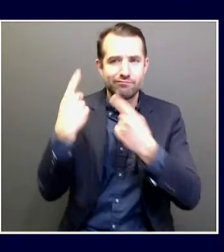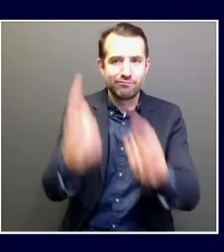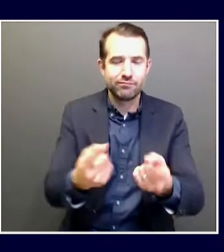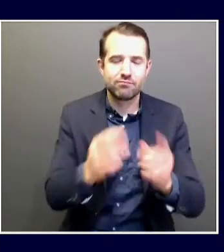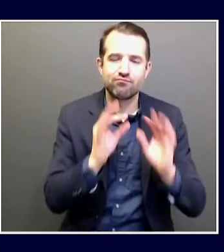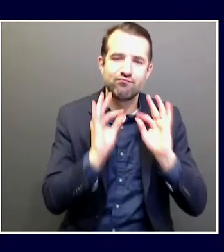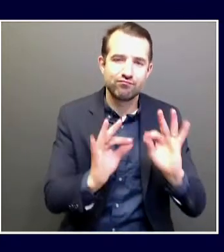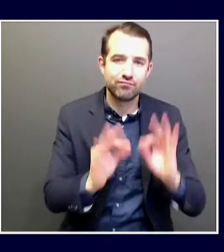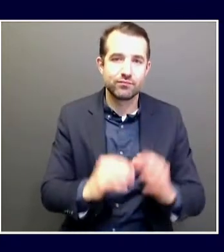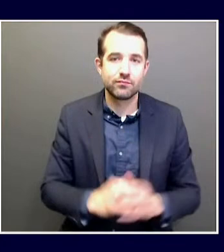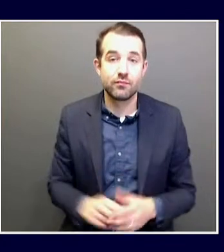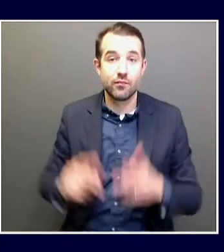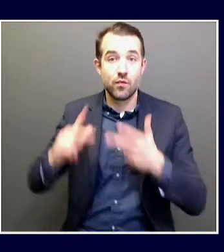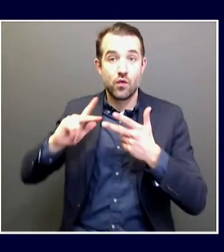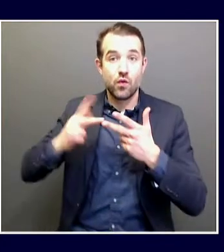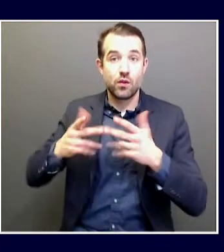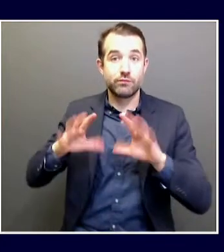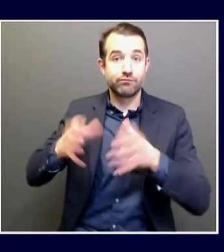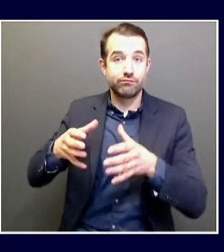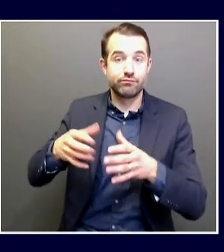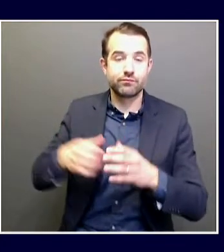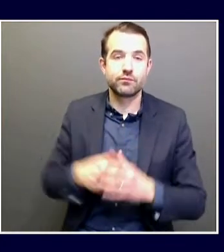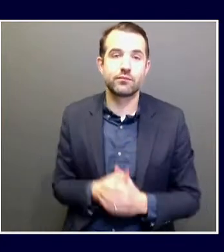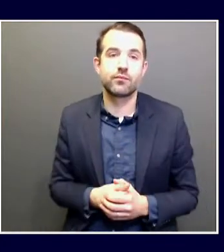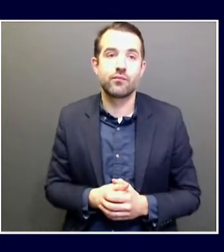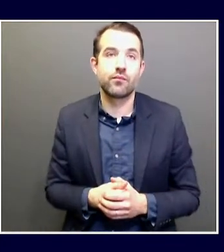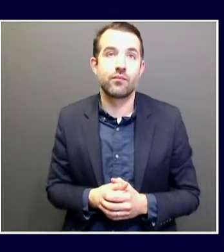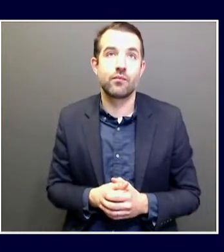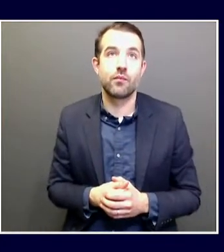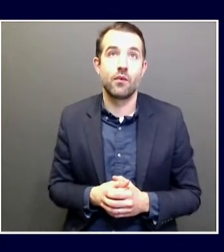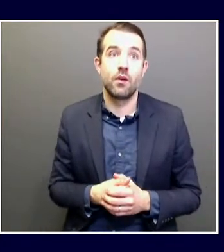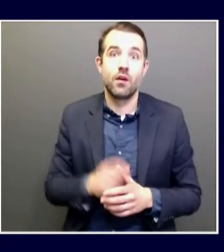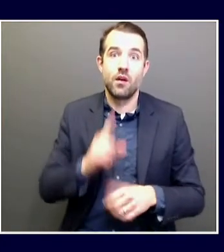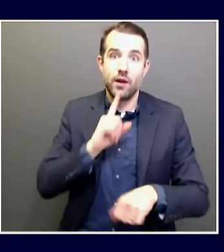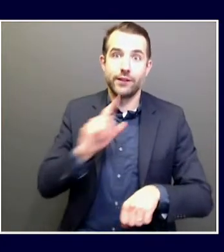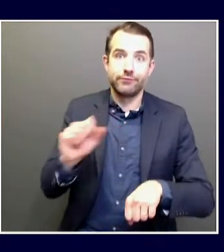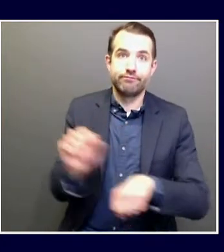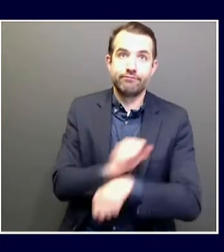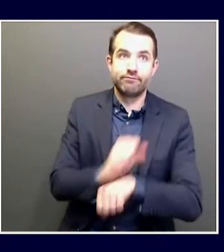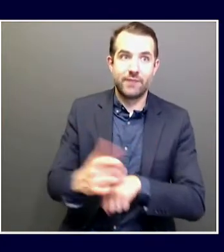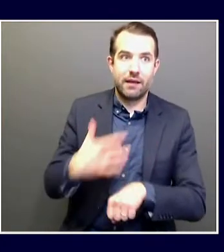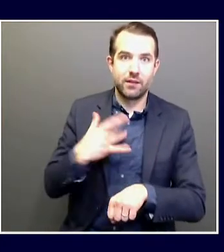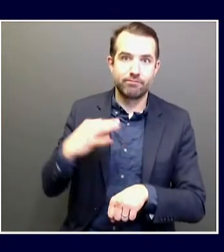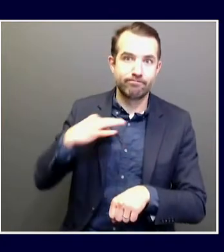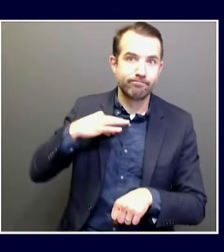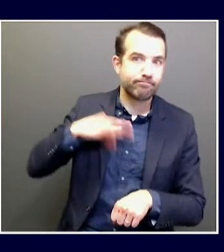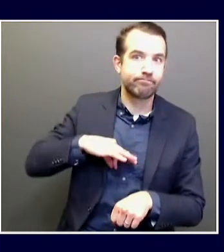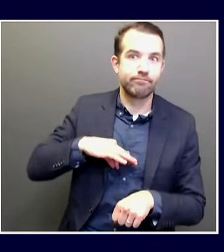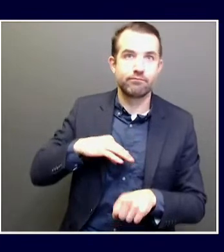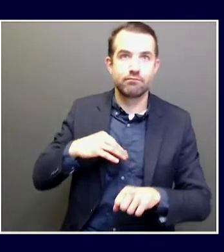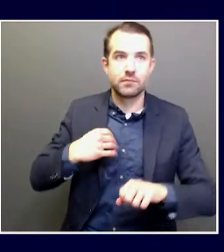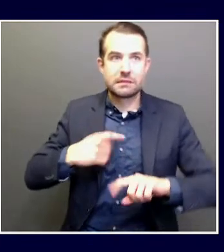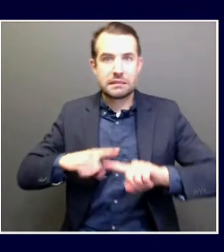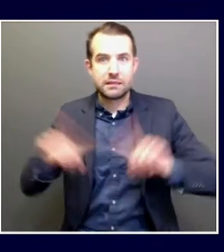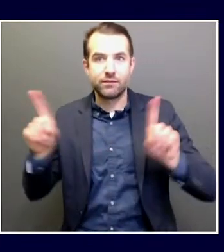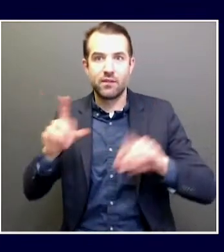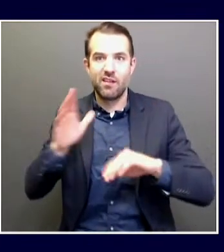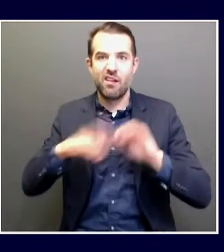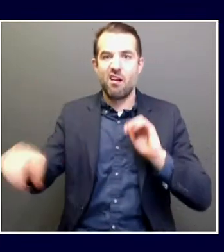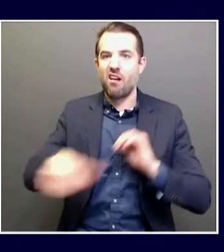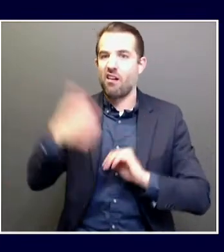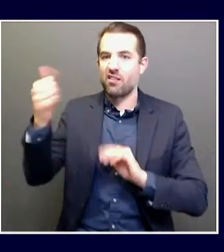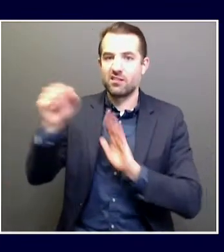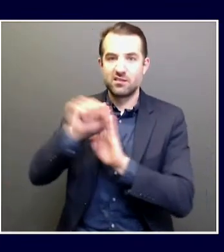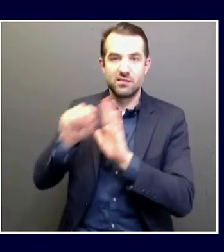group is a group that I truly believe sets Maine apart from other states. And that is our